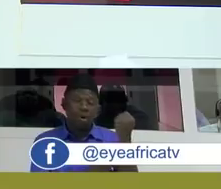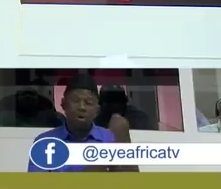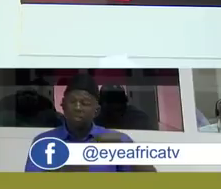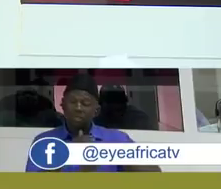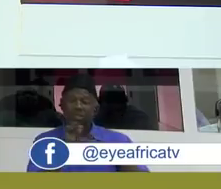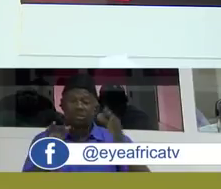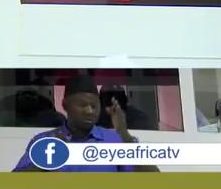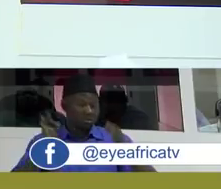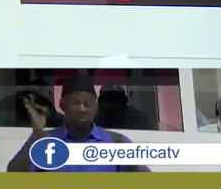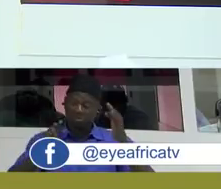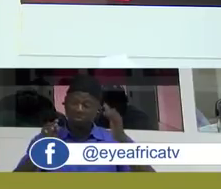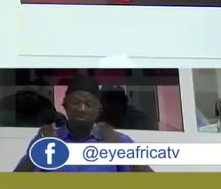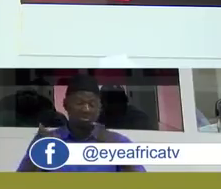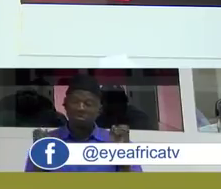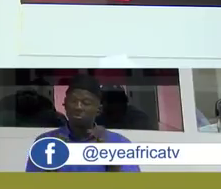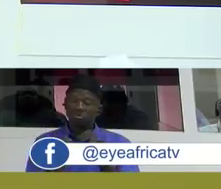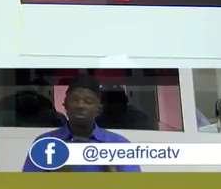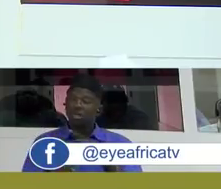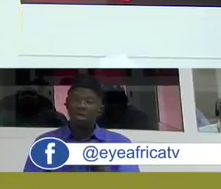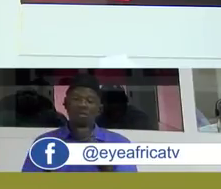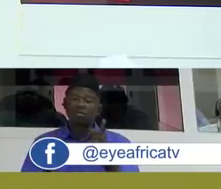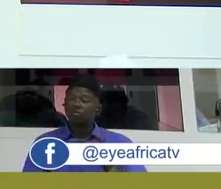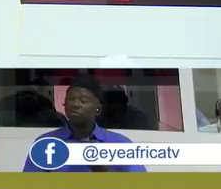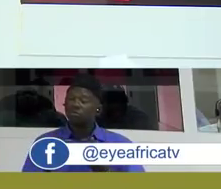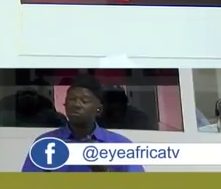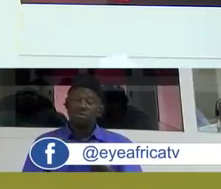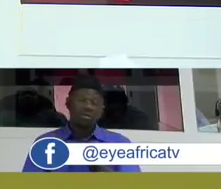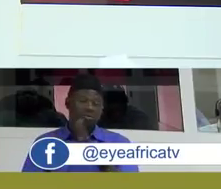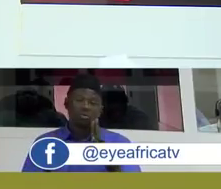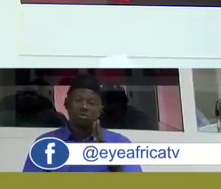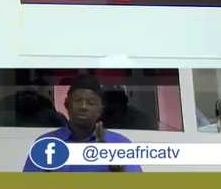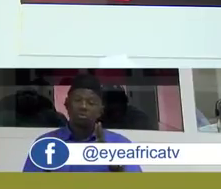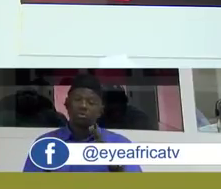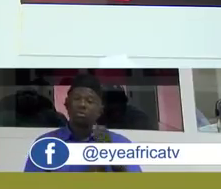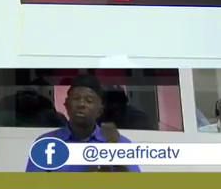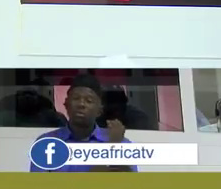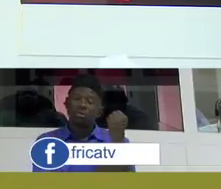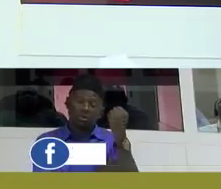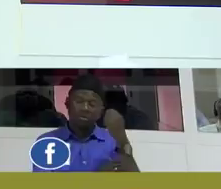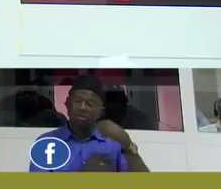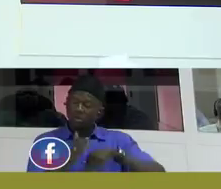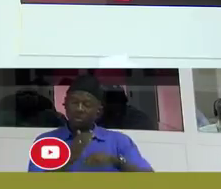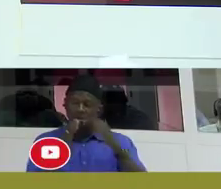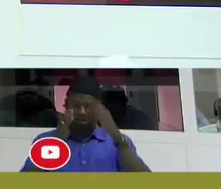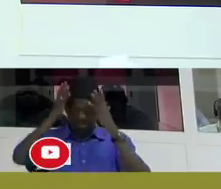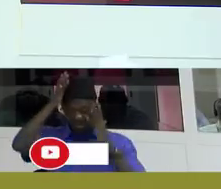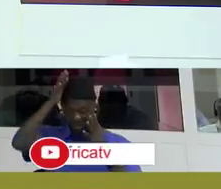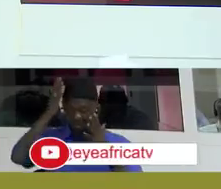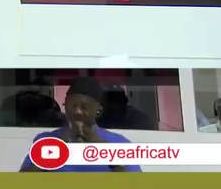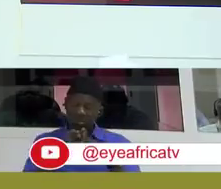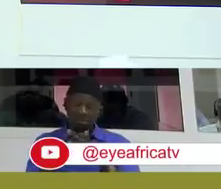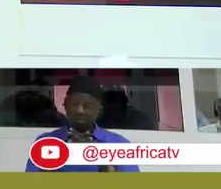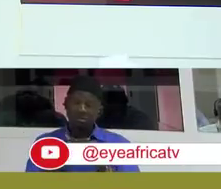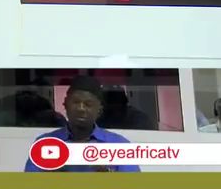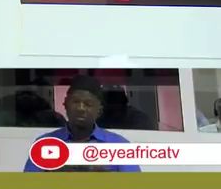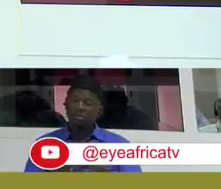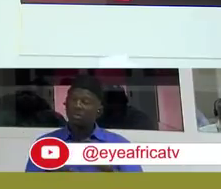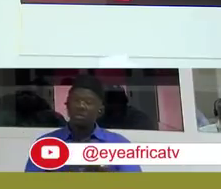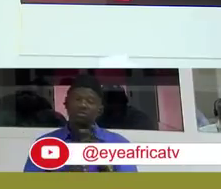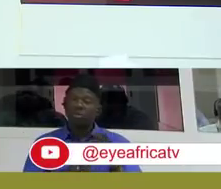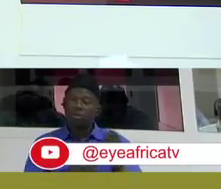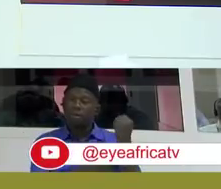judiciary. They had no powers in the military. They had no powers in terms of population